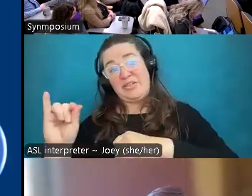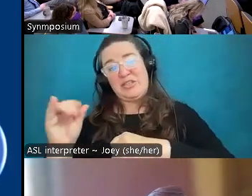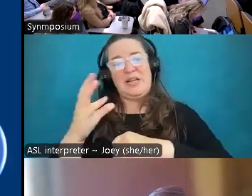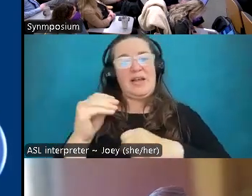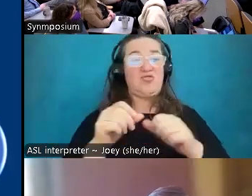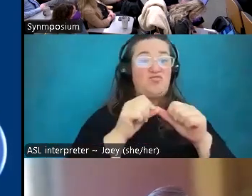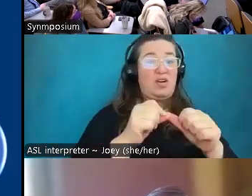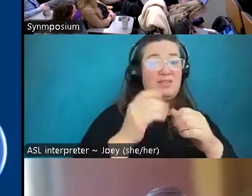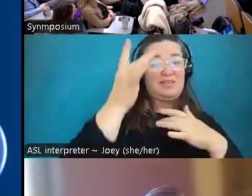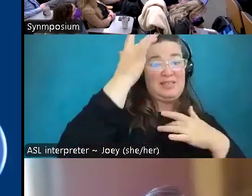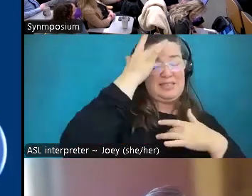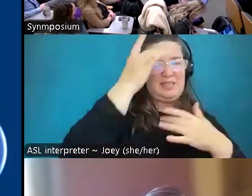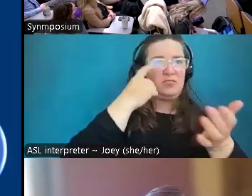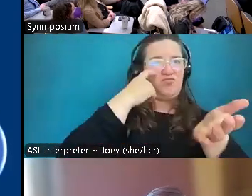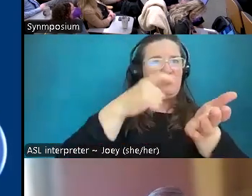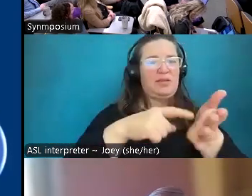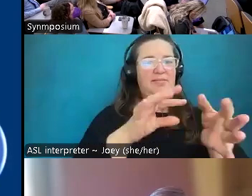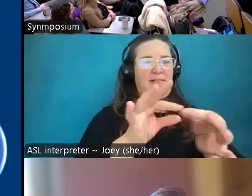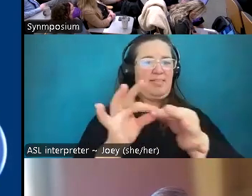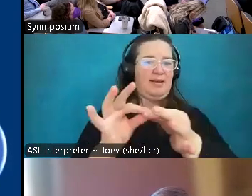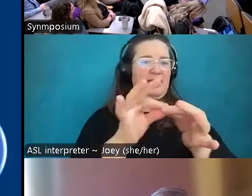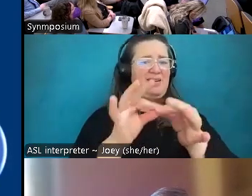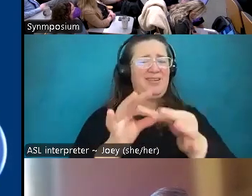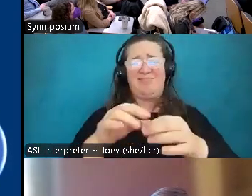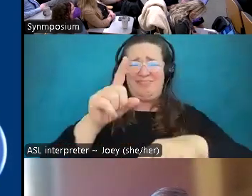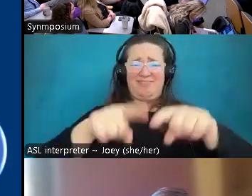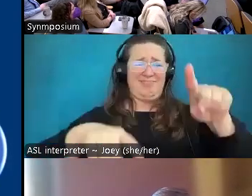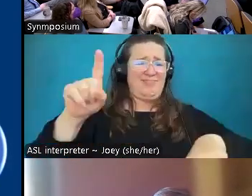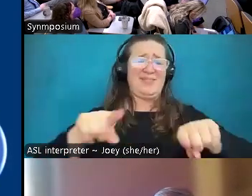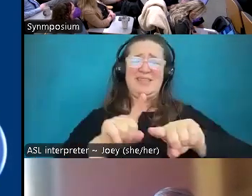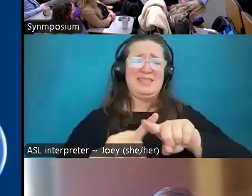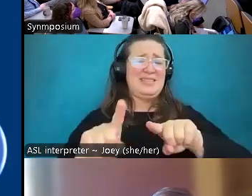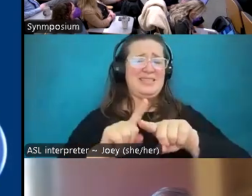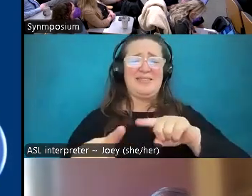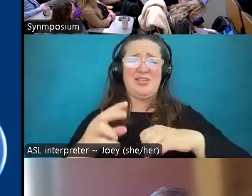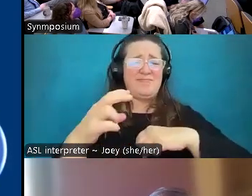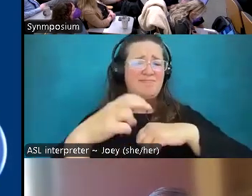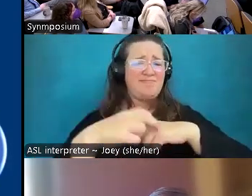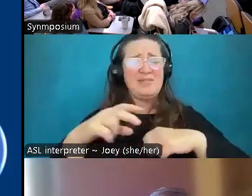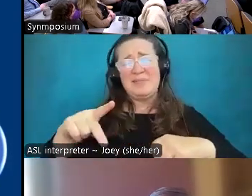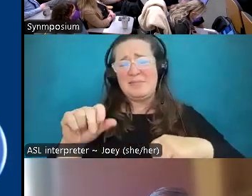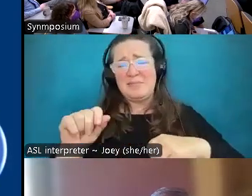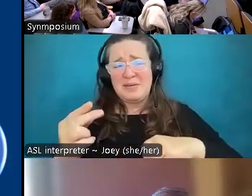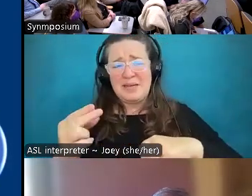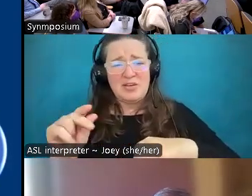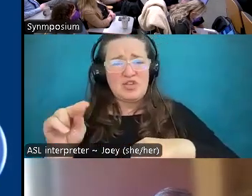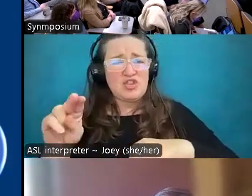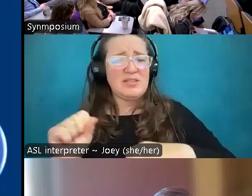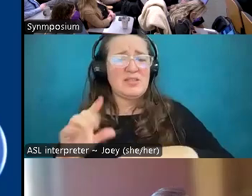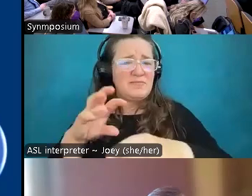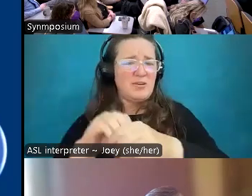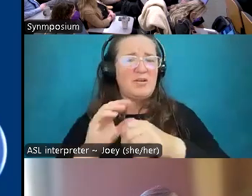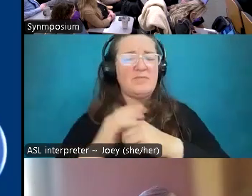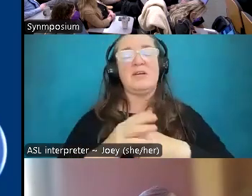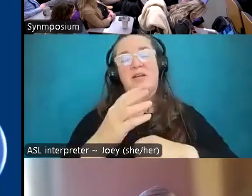diseases, noted the wide range of pathogens involved, and the challenges to making the link between